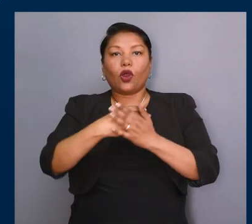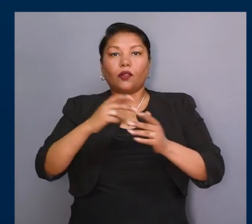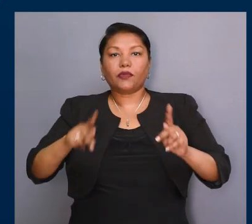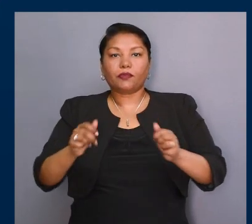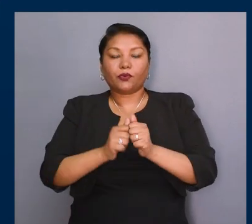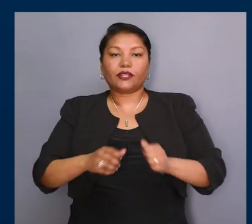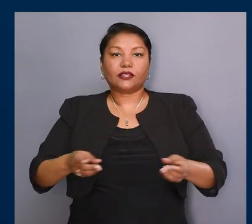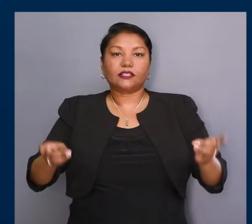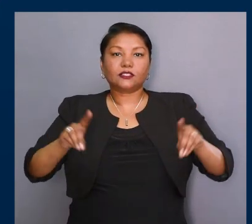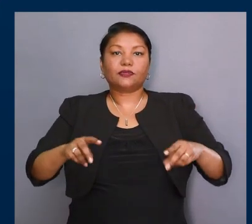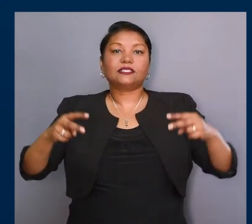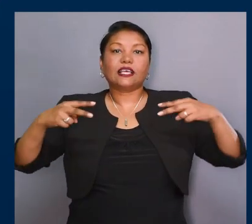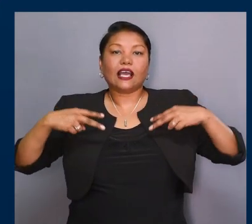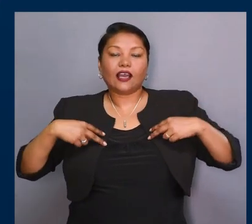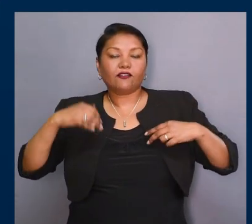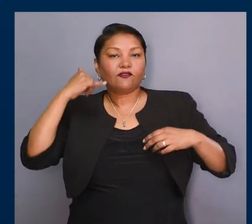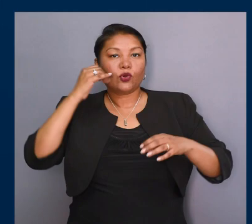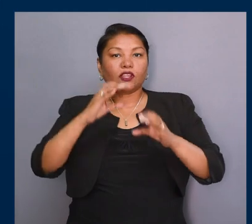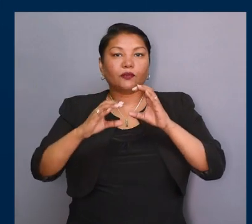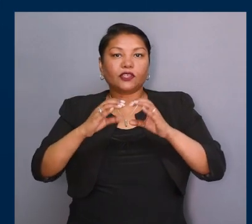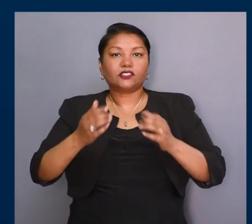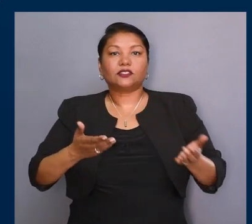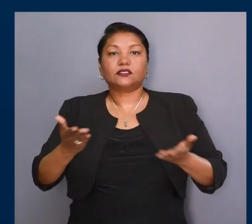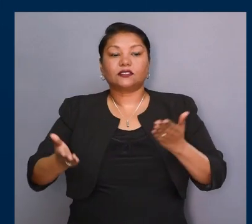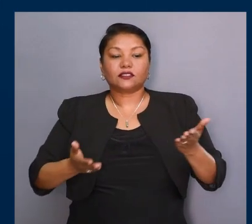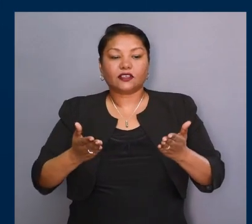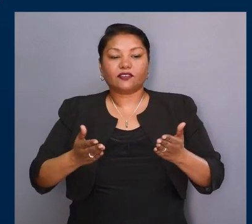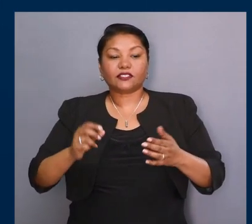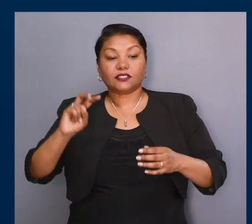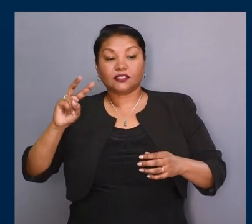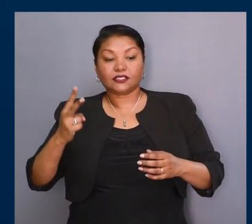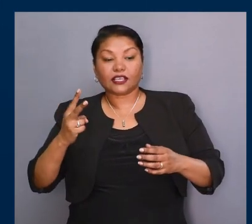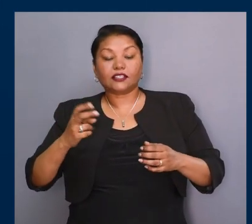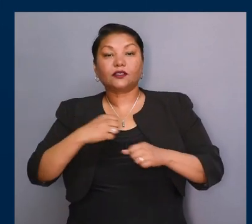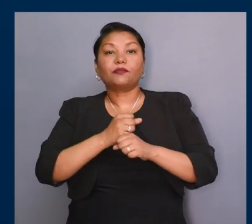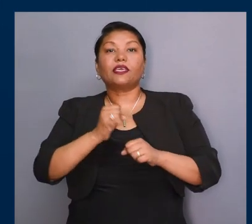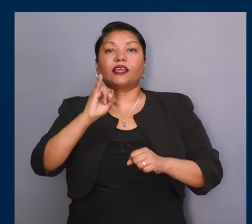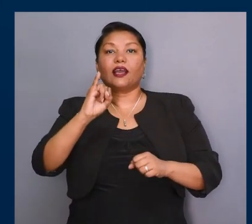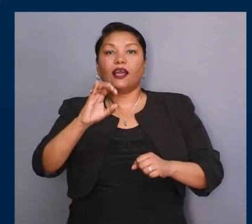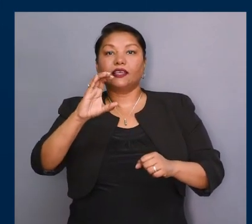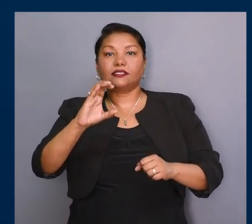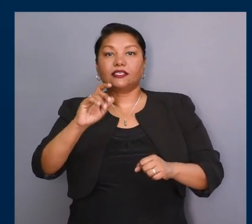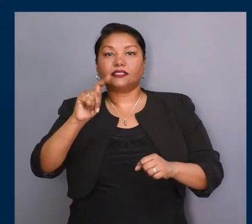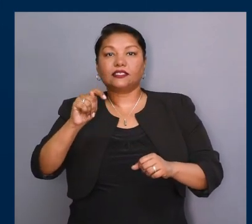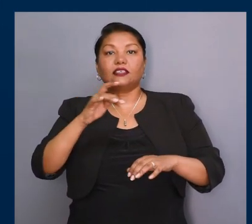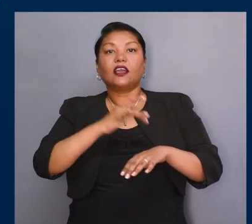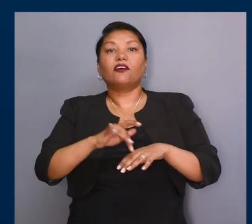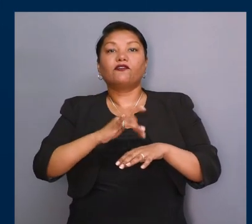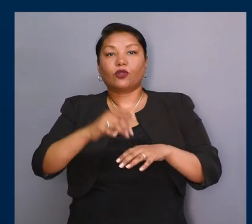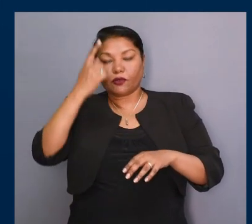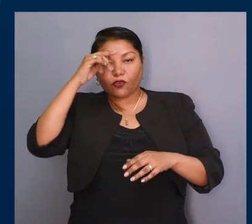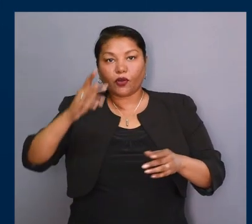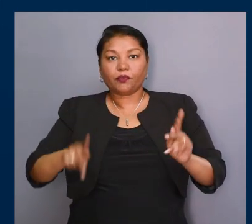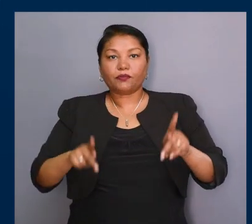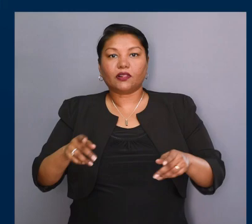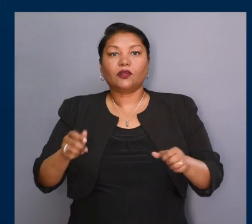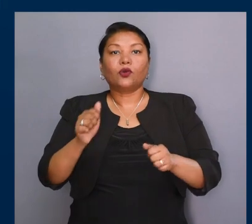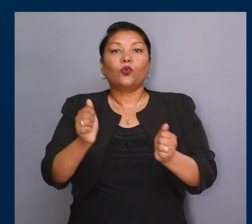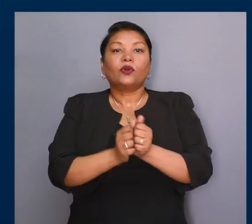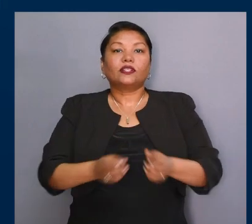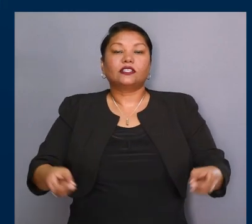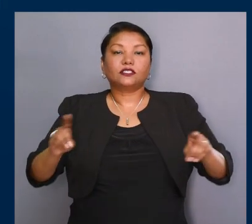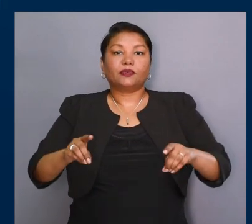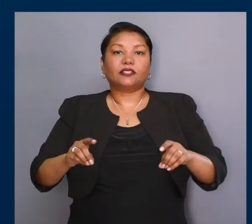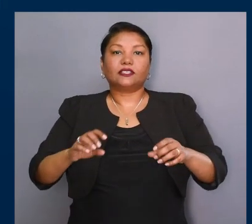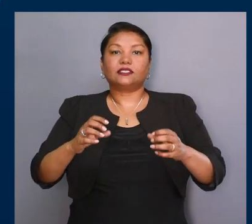basic telecommunications mobile services, to make ICTs more affordable to PwDs, to reduce the digital divide